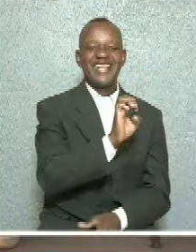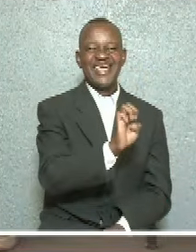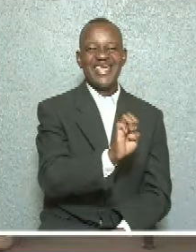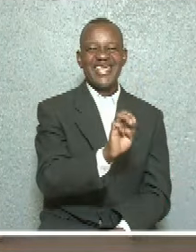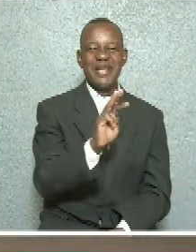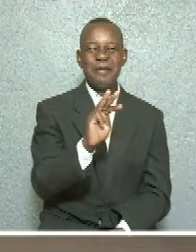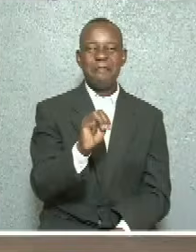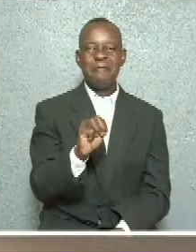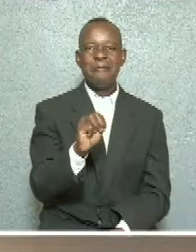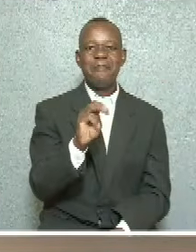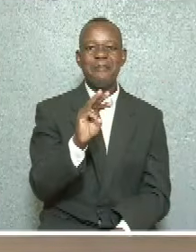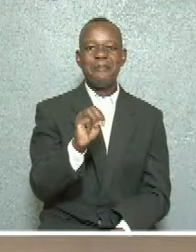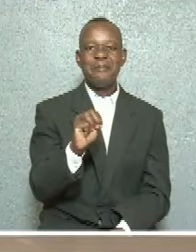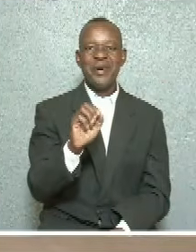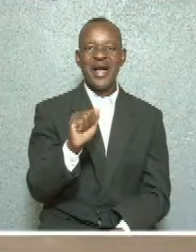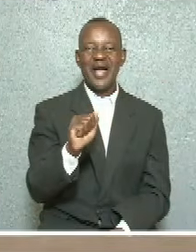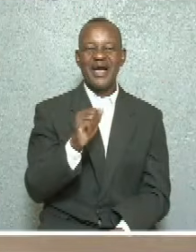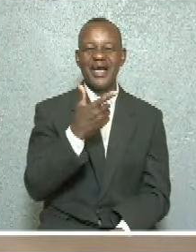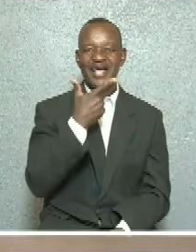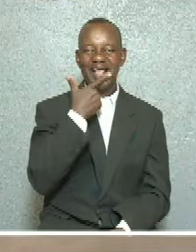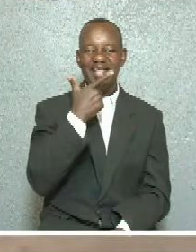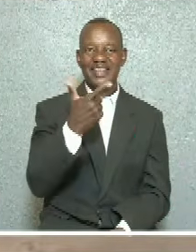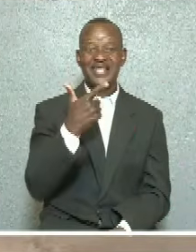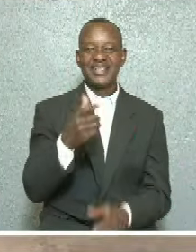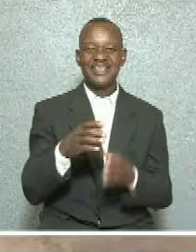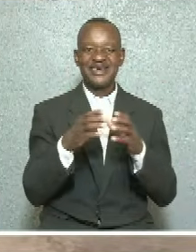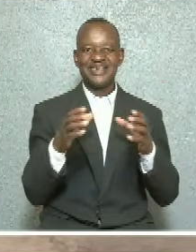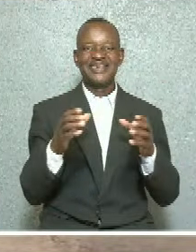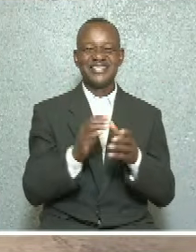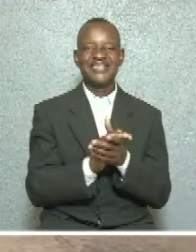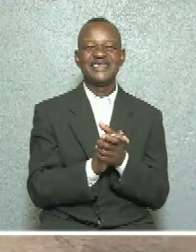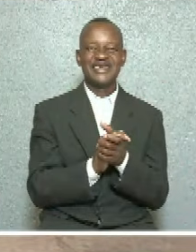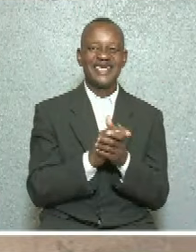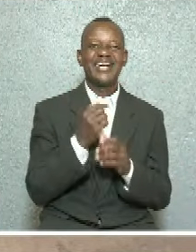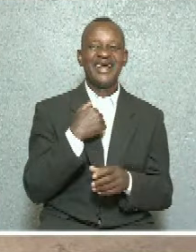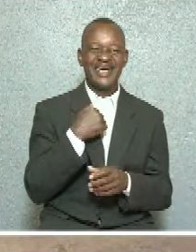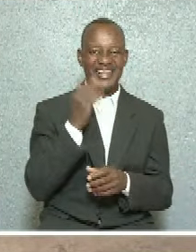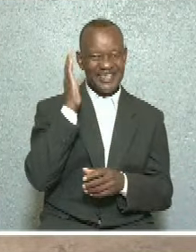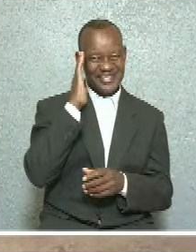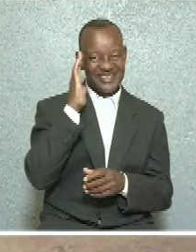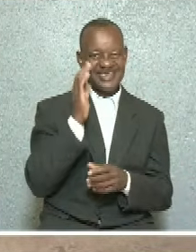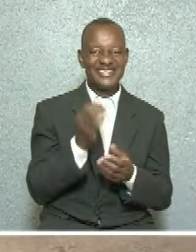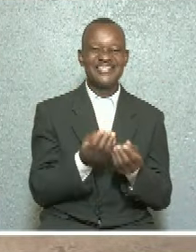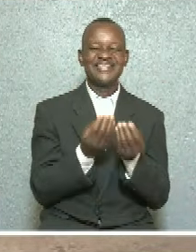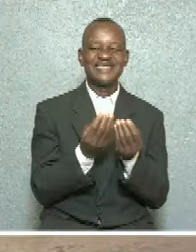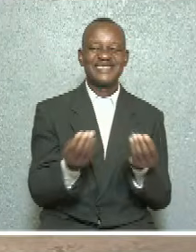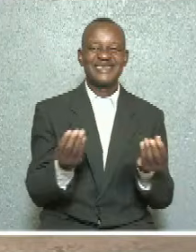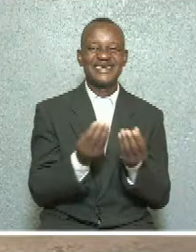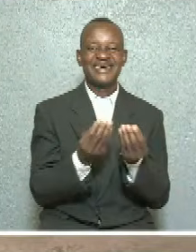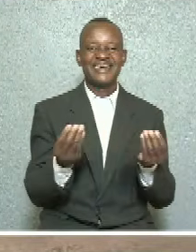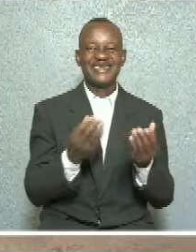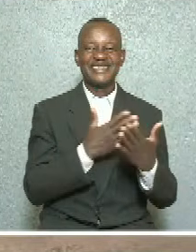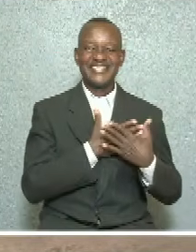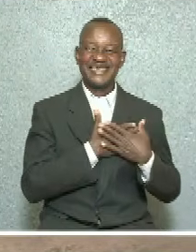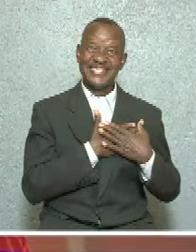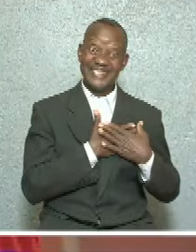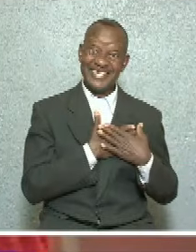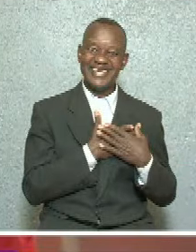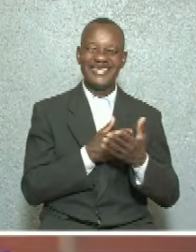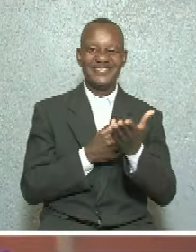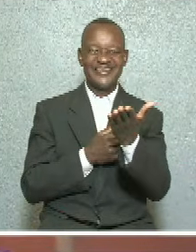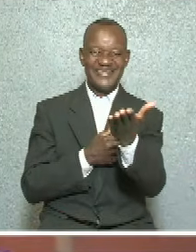Thank you so much. I'm sure the kids loved it. I loved it. I even learned so much. And please, we will use the information that we have